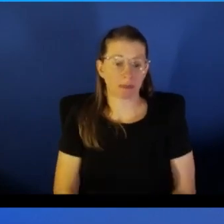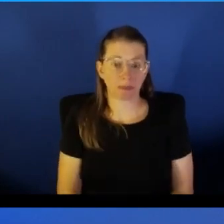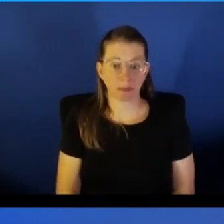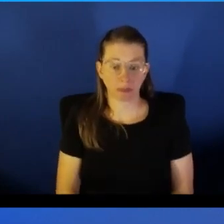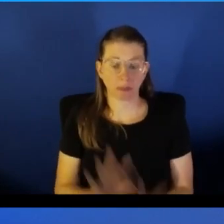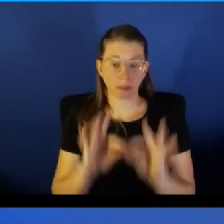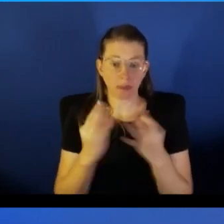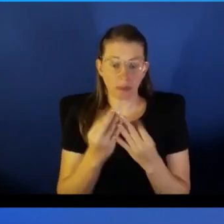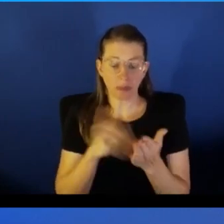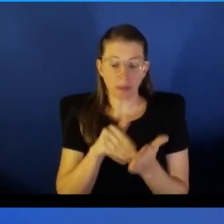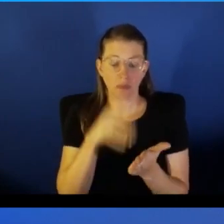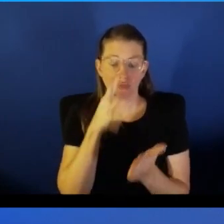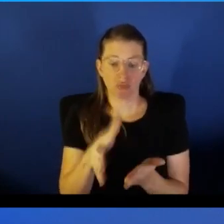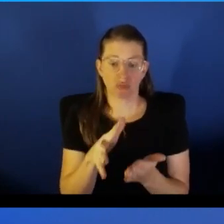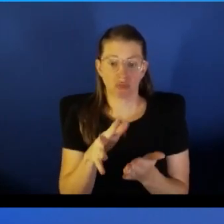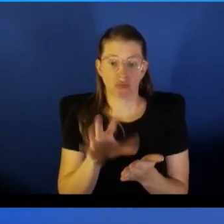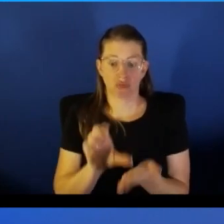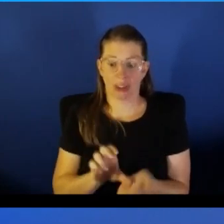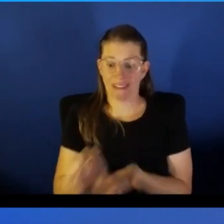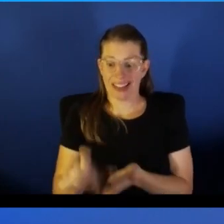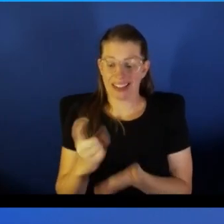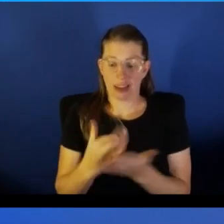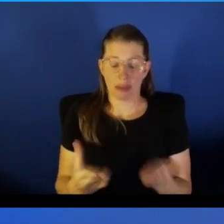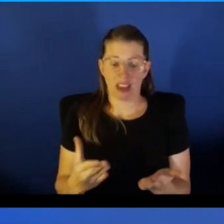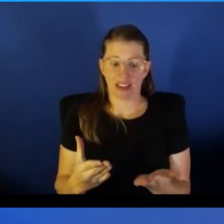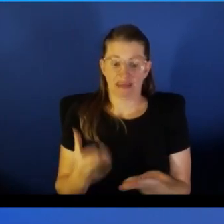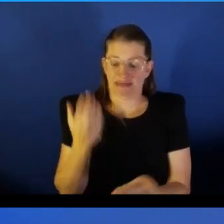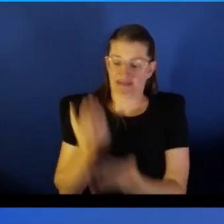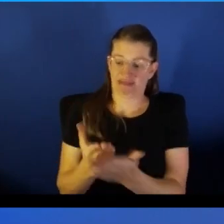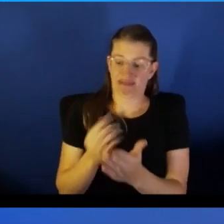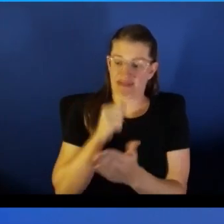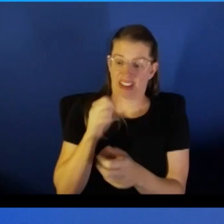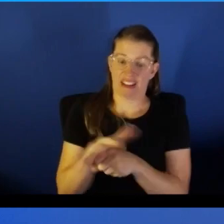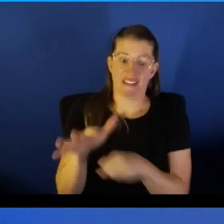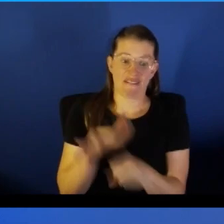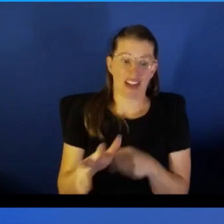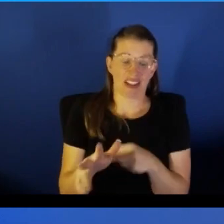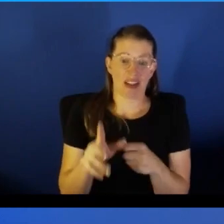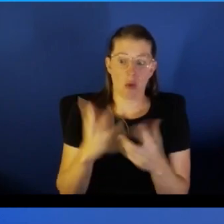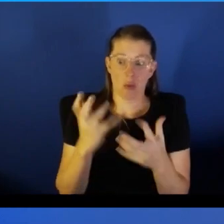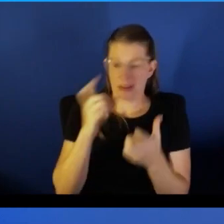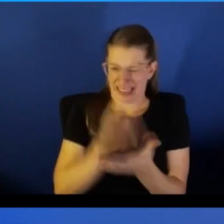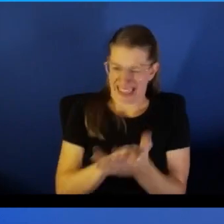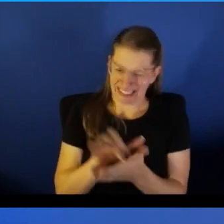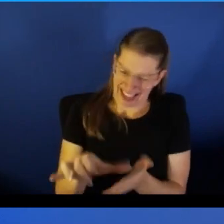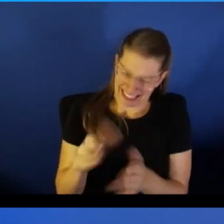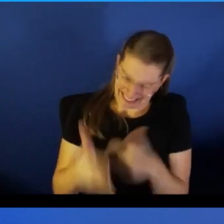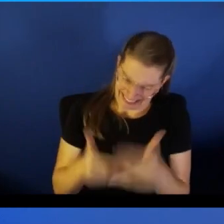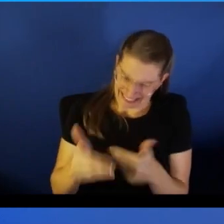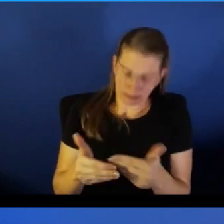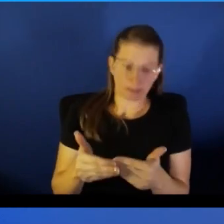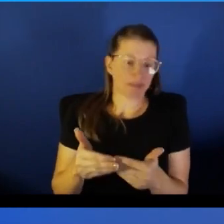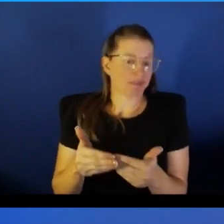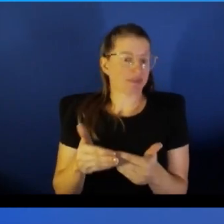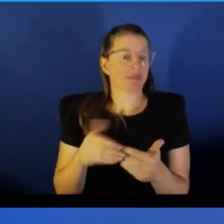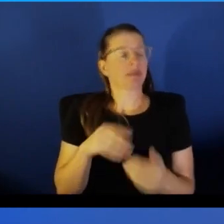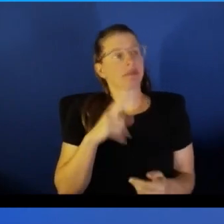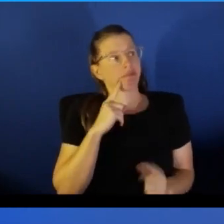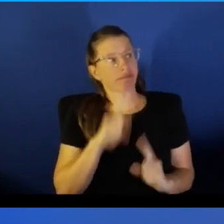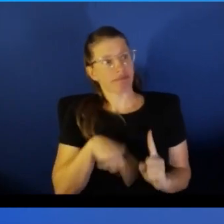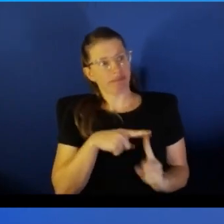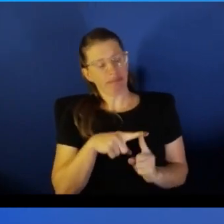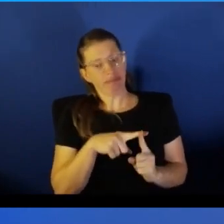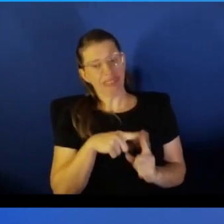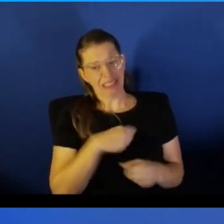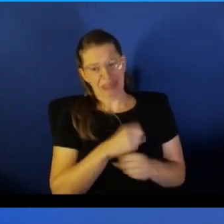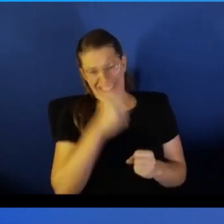will, invest in something that doesn't have very much evidence and want to believe in that. But, thinking about, well, what does that make sense that